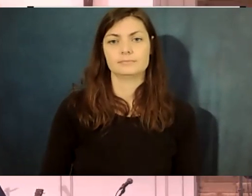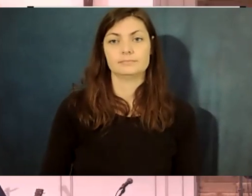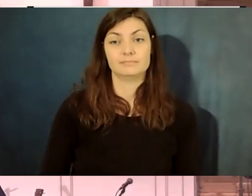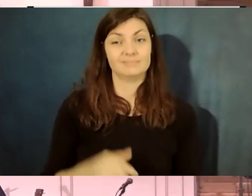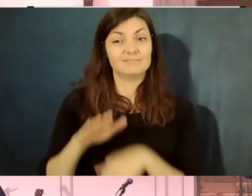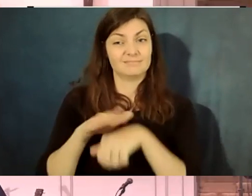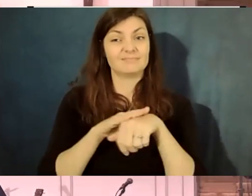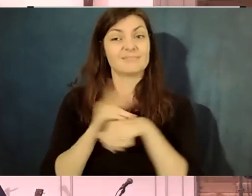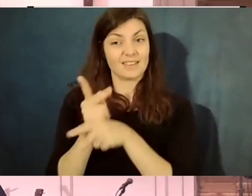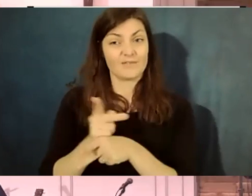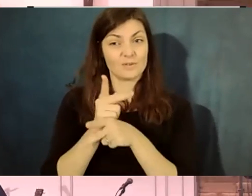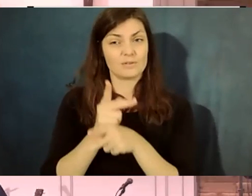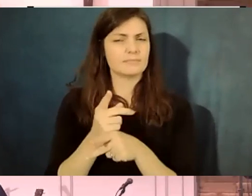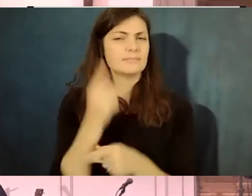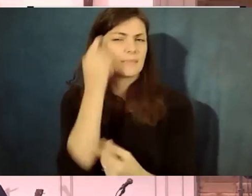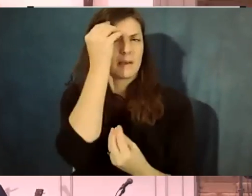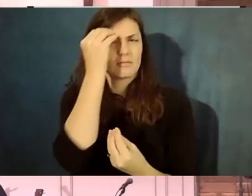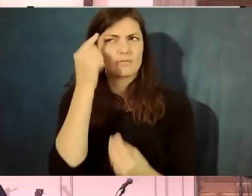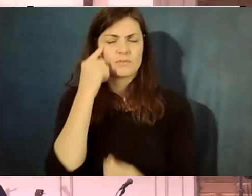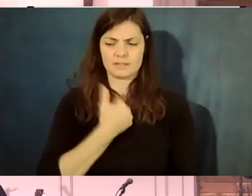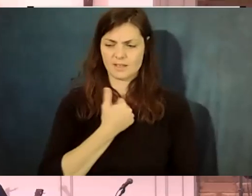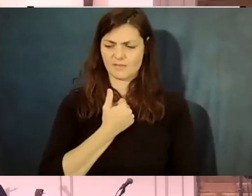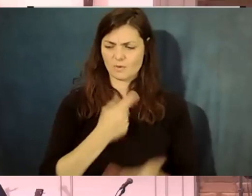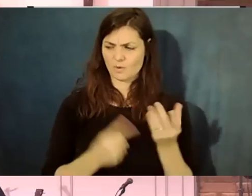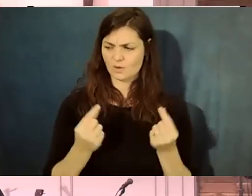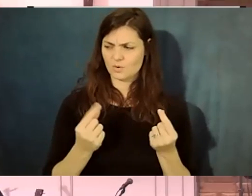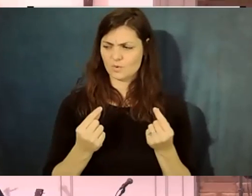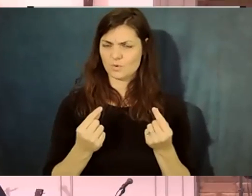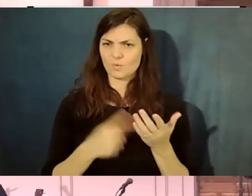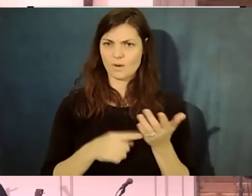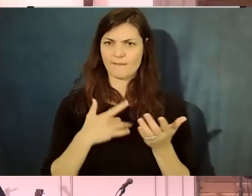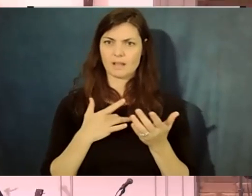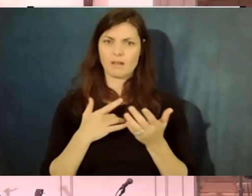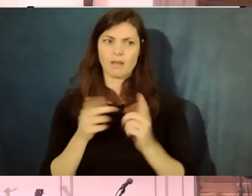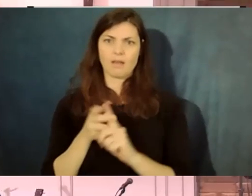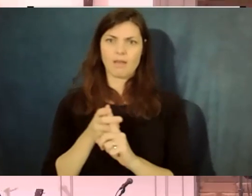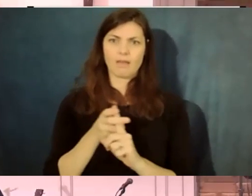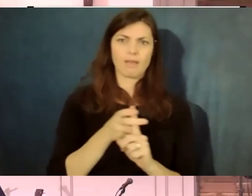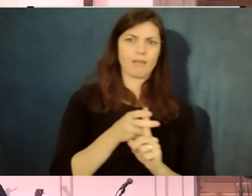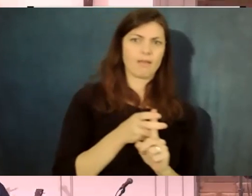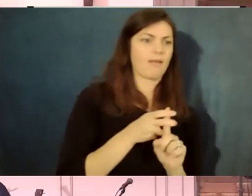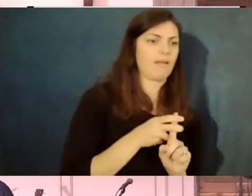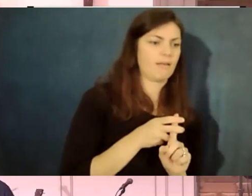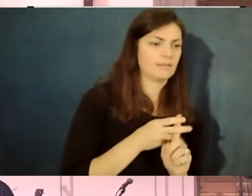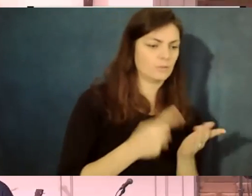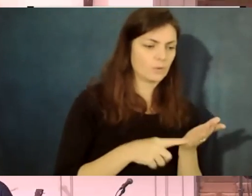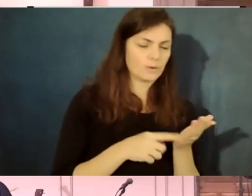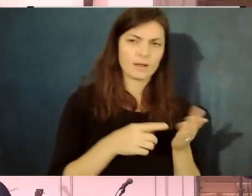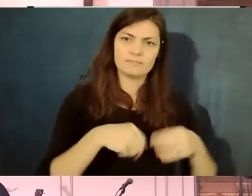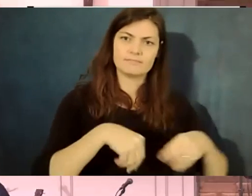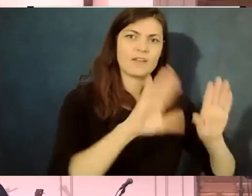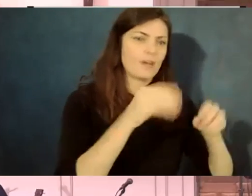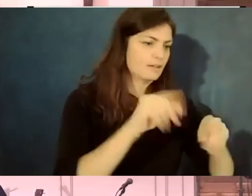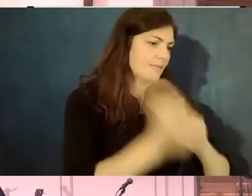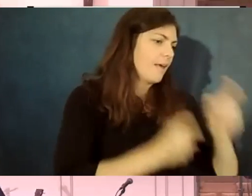Watch out. What is that for you? What pulls you? What draws you? What do you sacrifice for rather